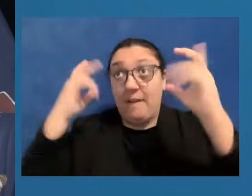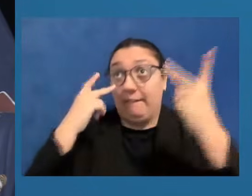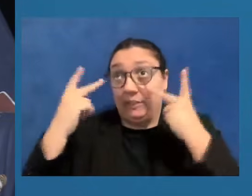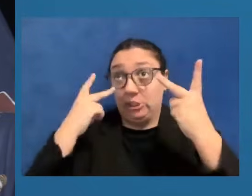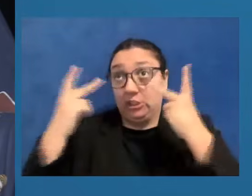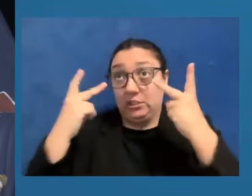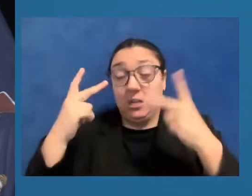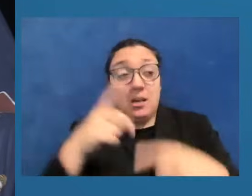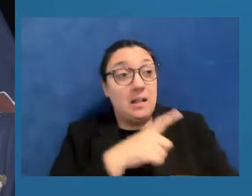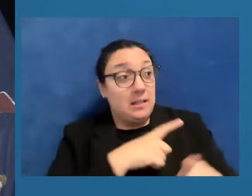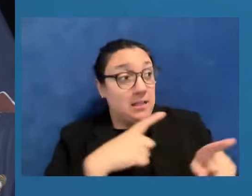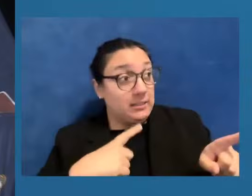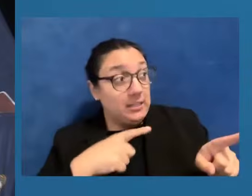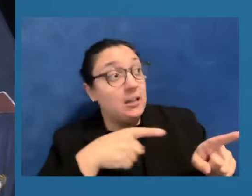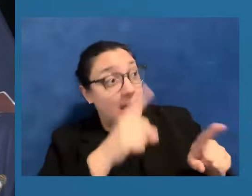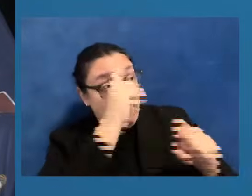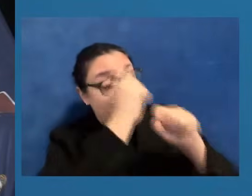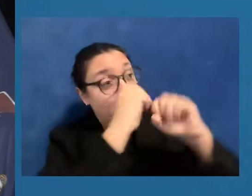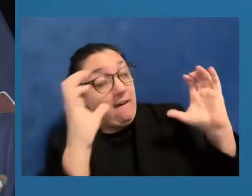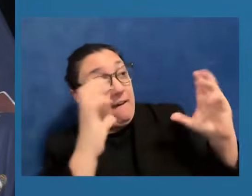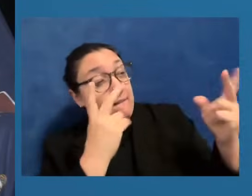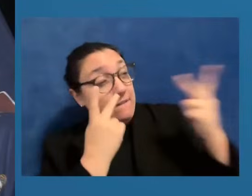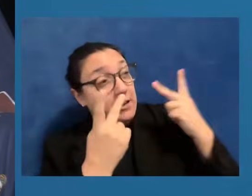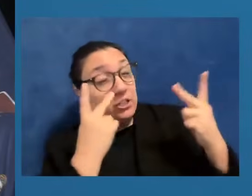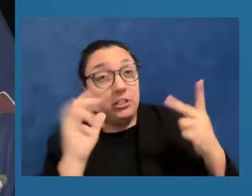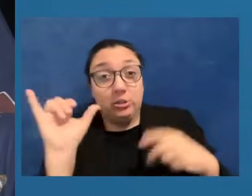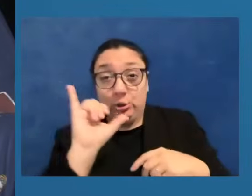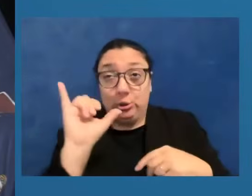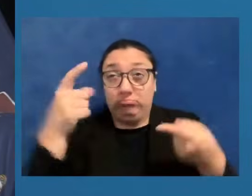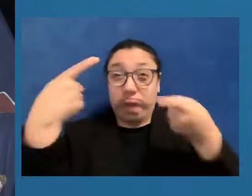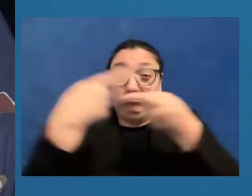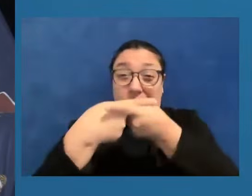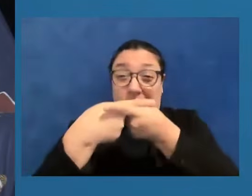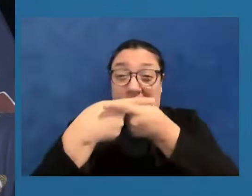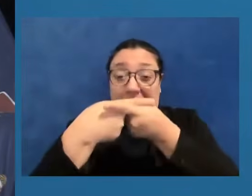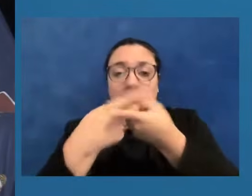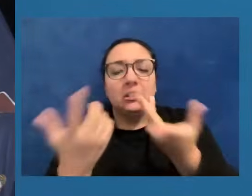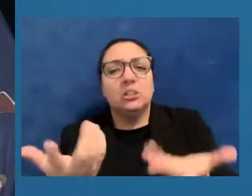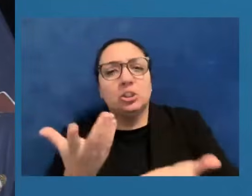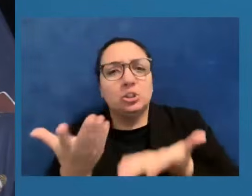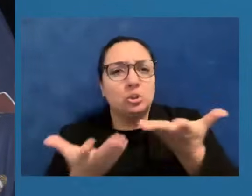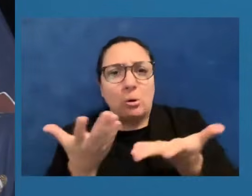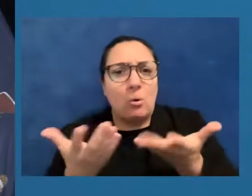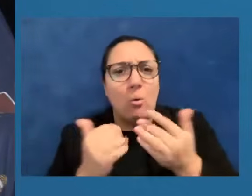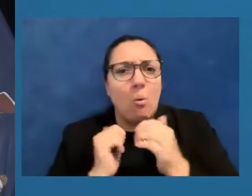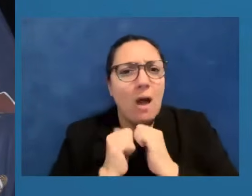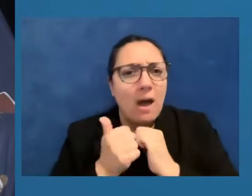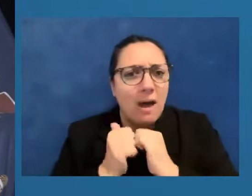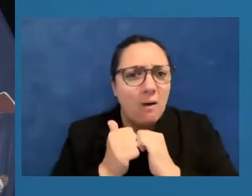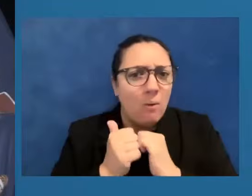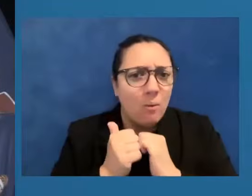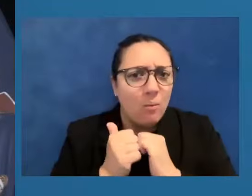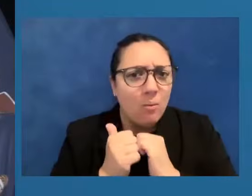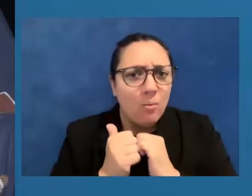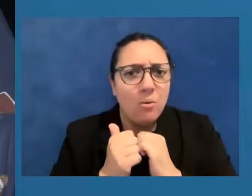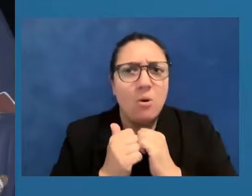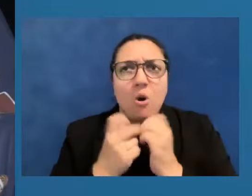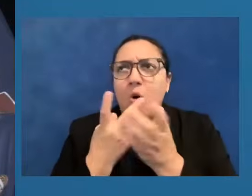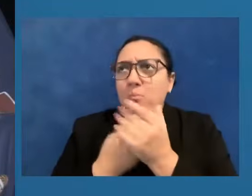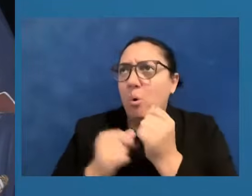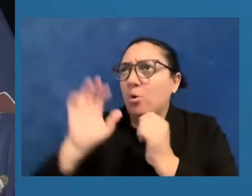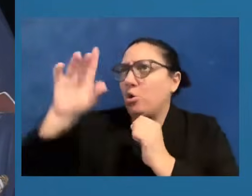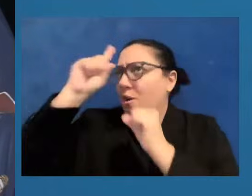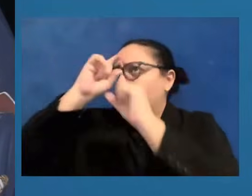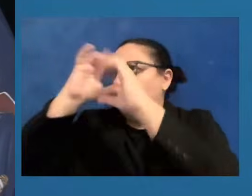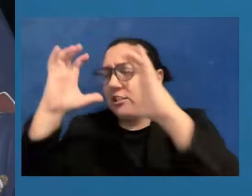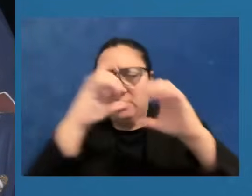legislature had a vision as well. And so the thing is, how do we make both of our visions, which